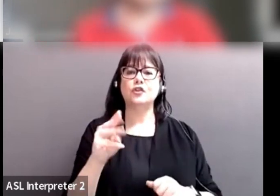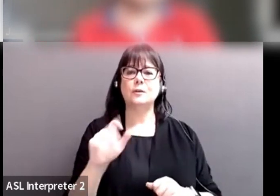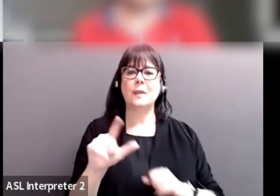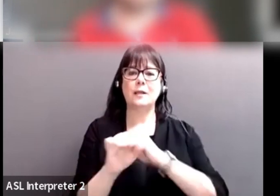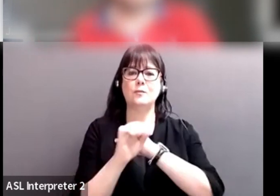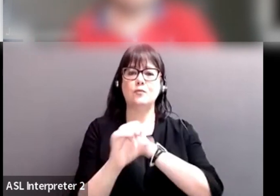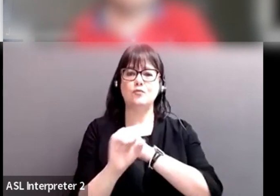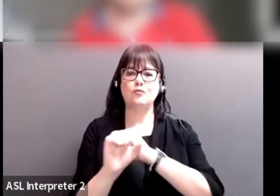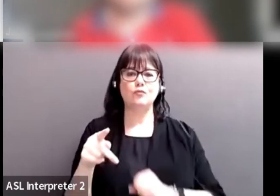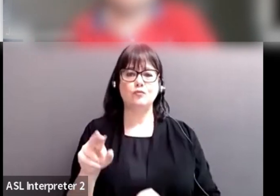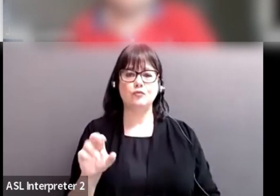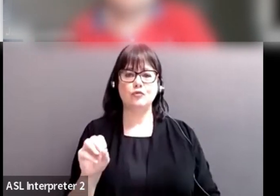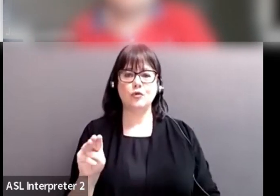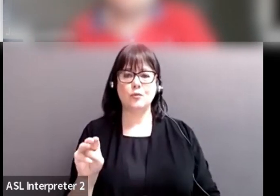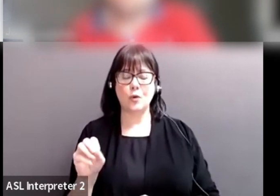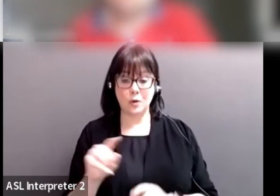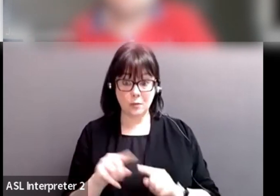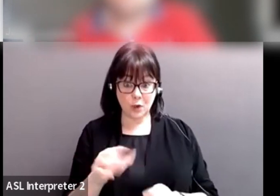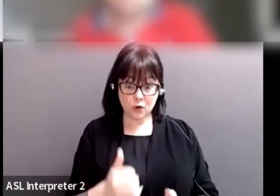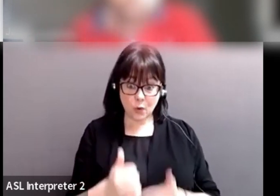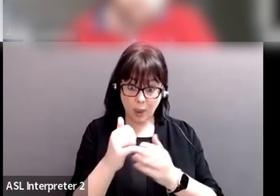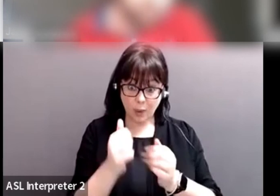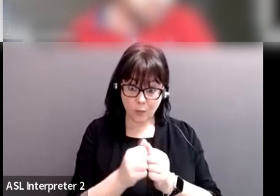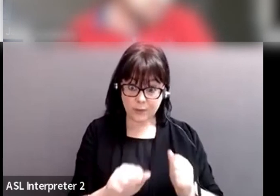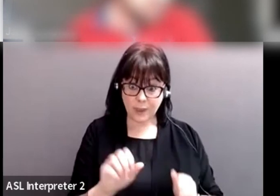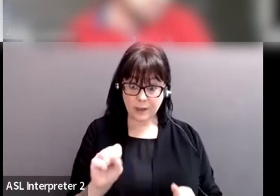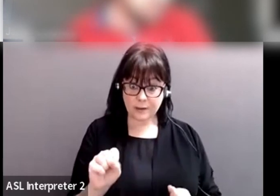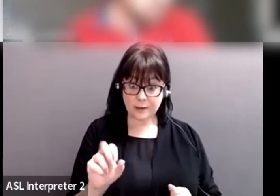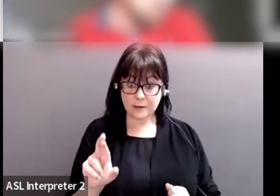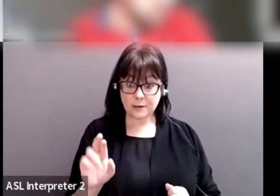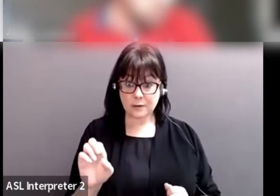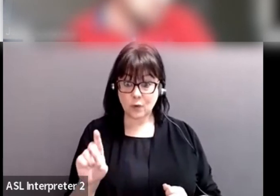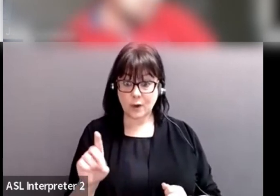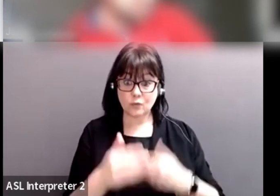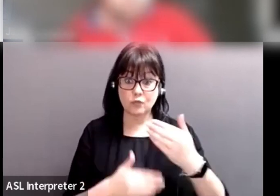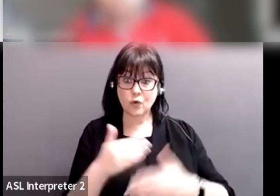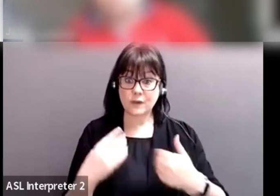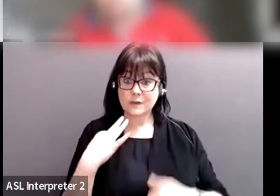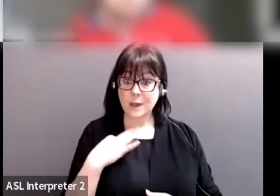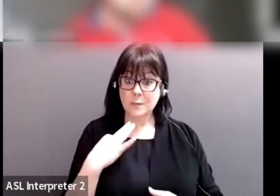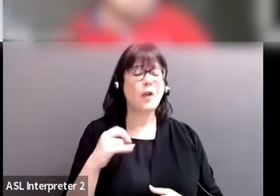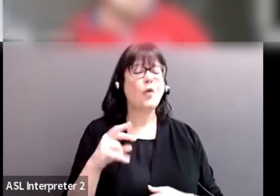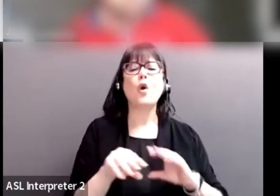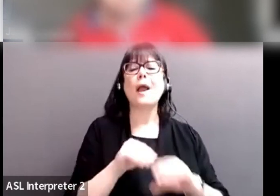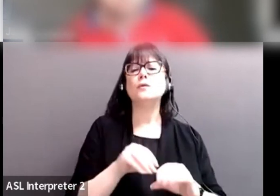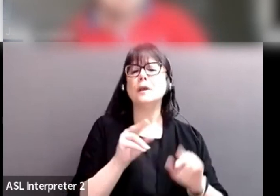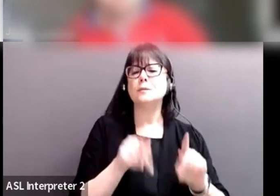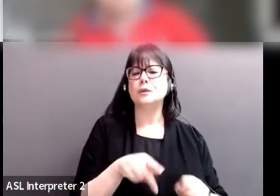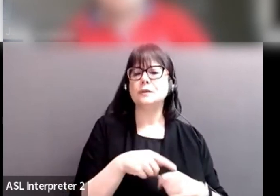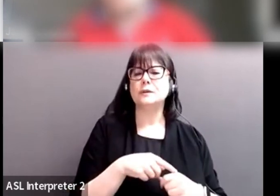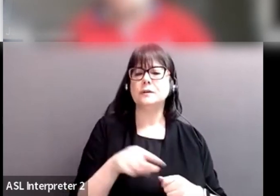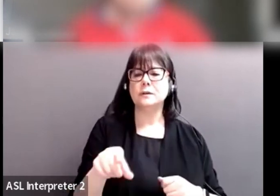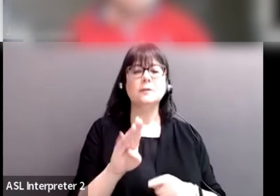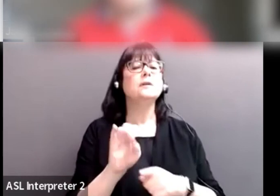the shred application process, or is that facilitated by an outside partner? Yeah, so that's facilitated by